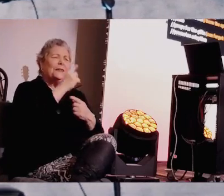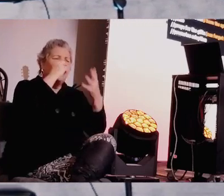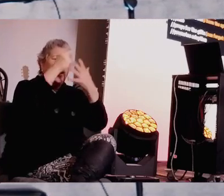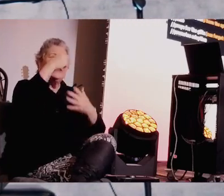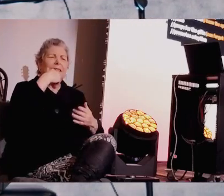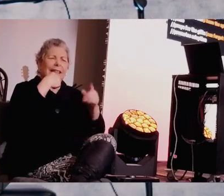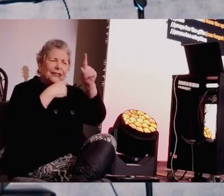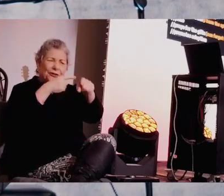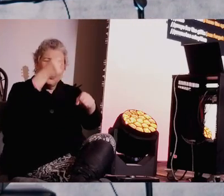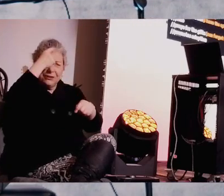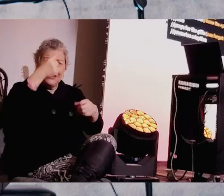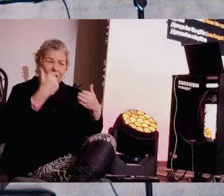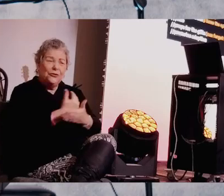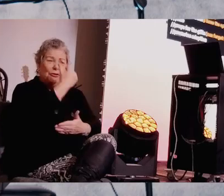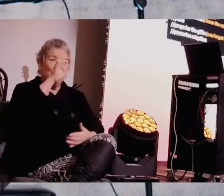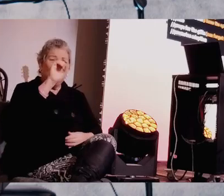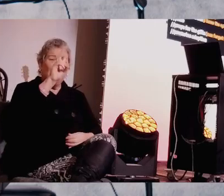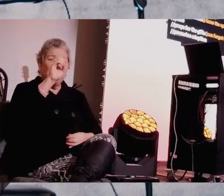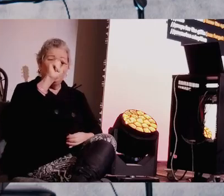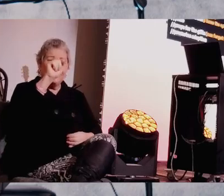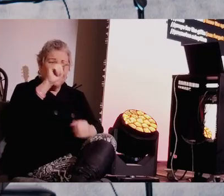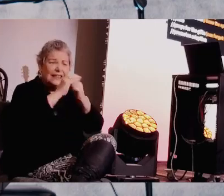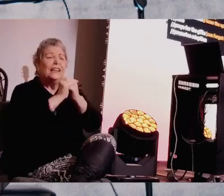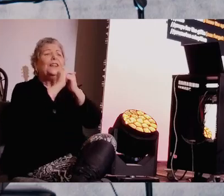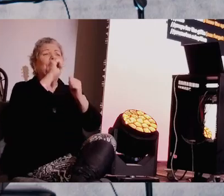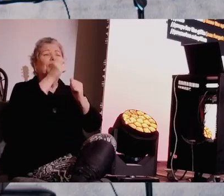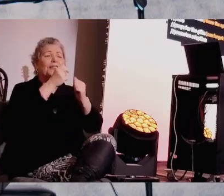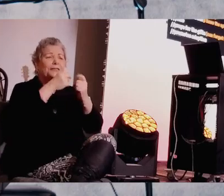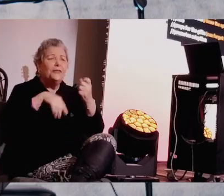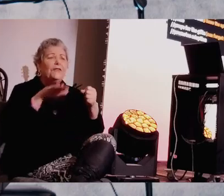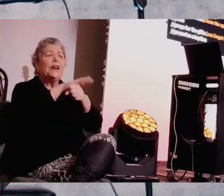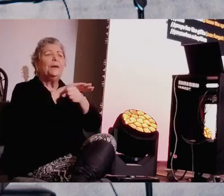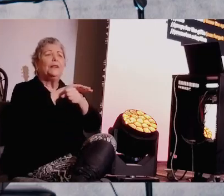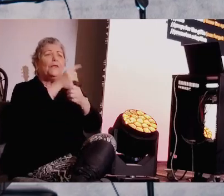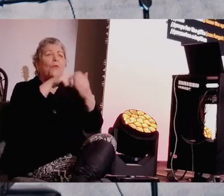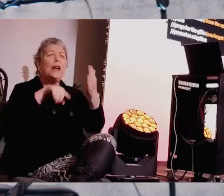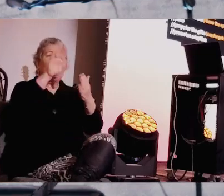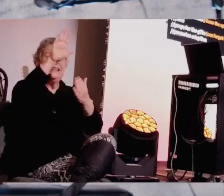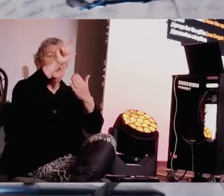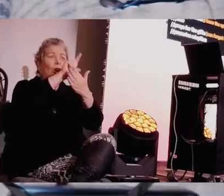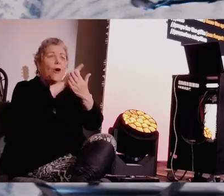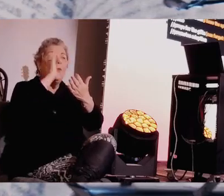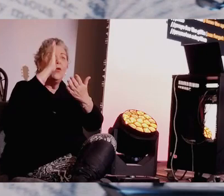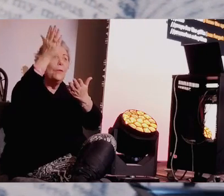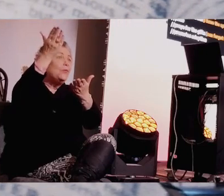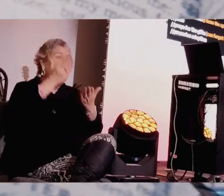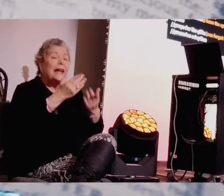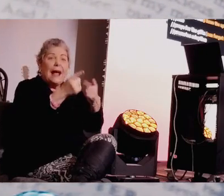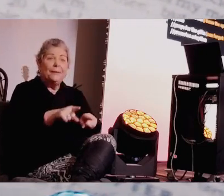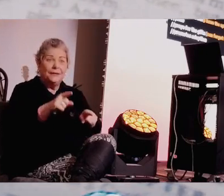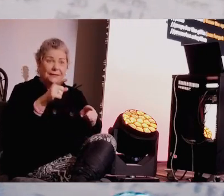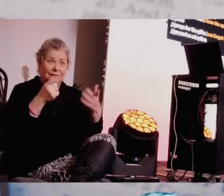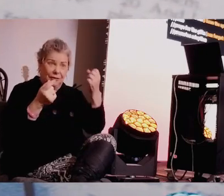understand what the new covenant, do you understand what the fulfillment of the law will bring? Do you understand what I'm